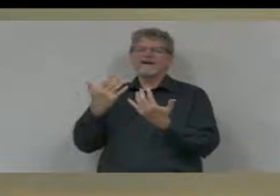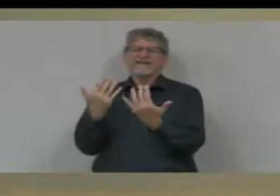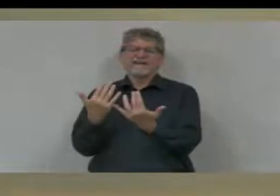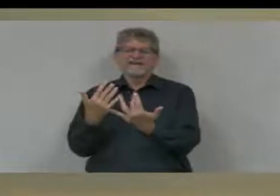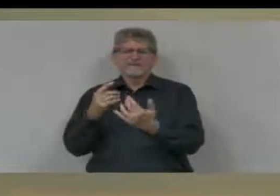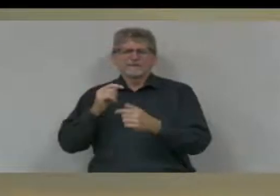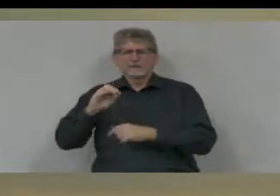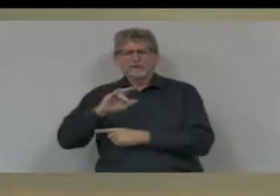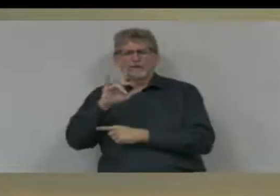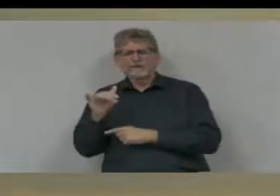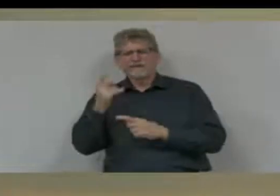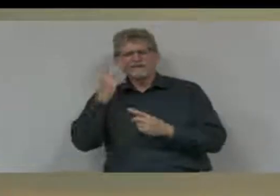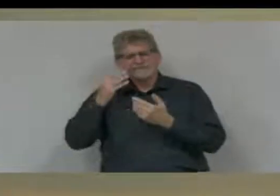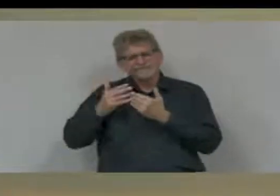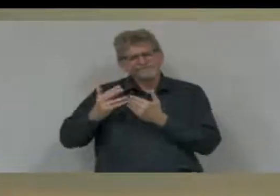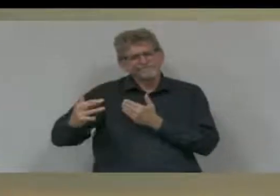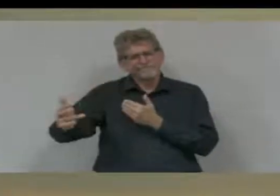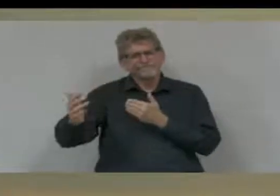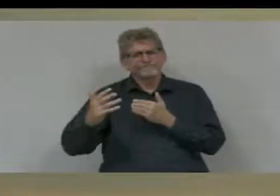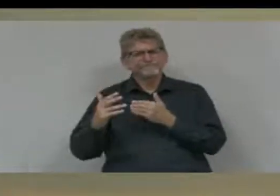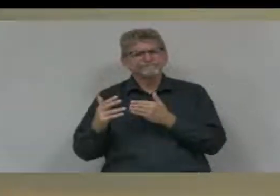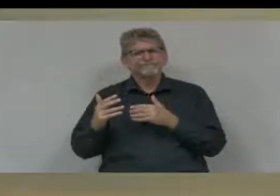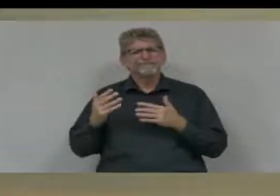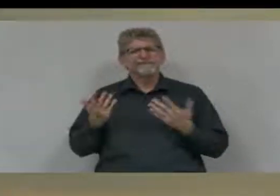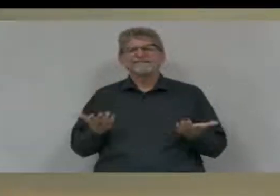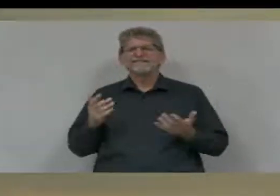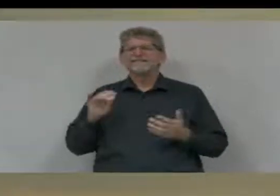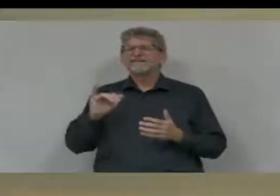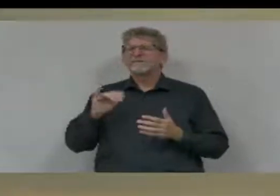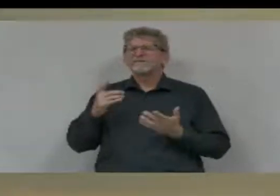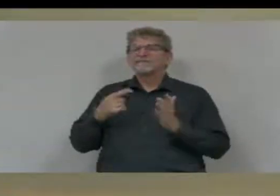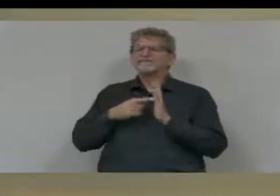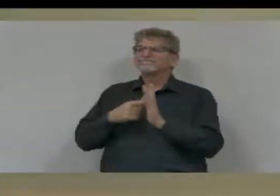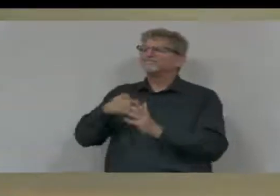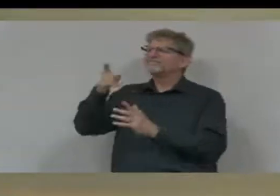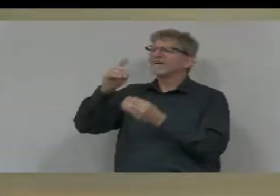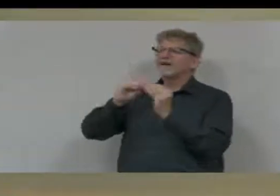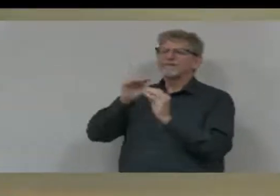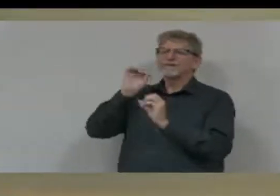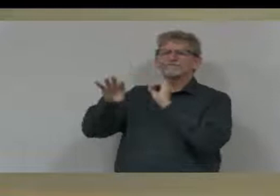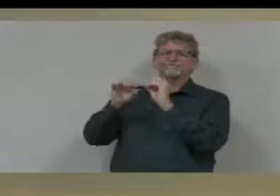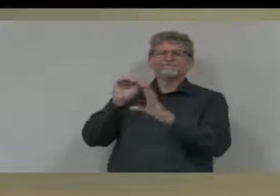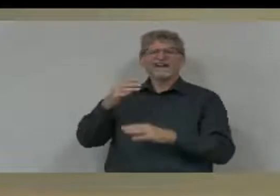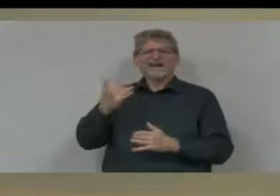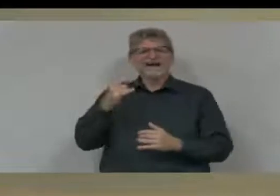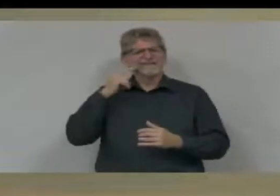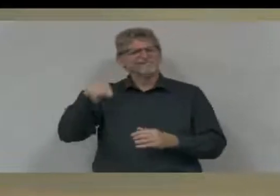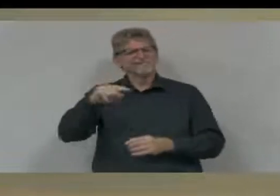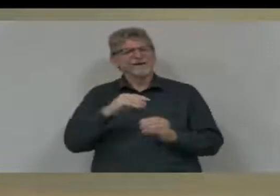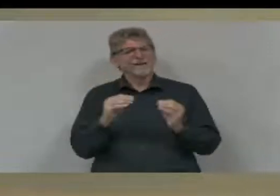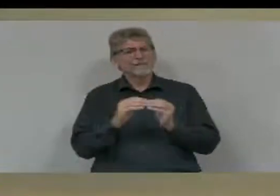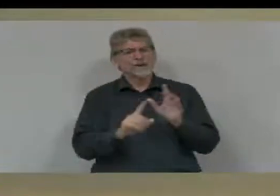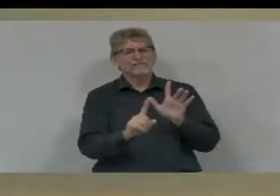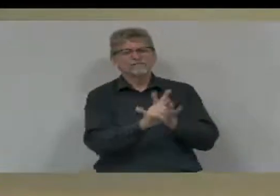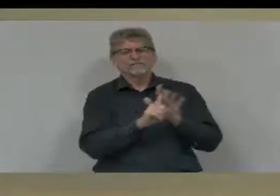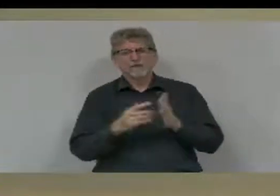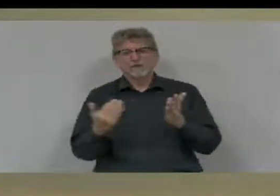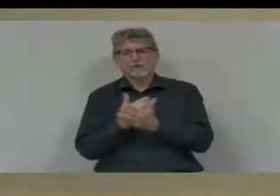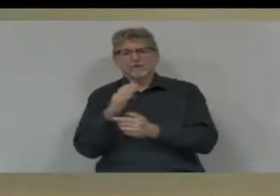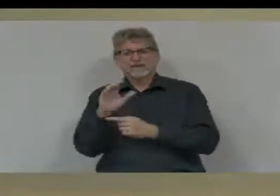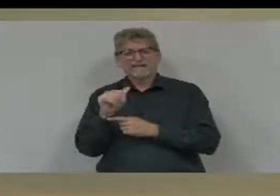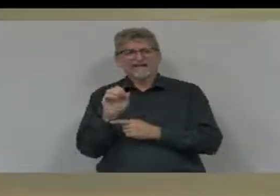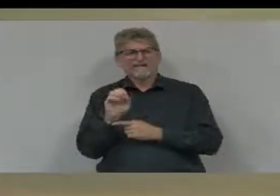is, obviously, as was shown on the slides, there have been more new cases in the last week than in the previous